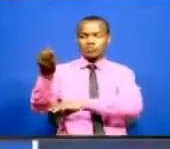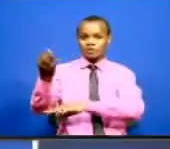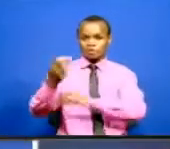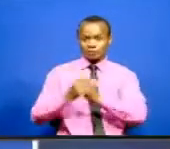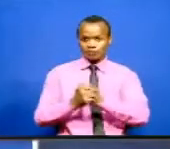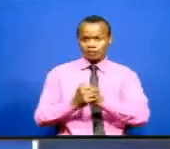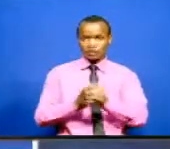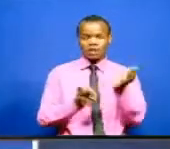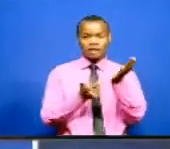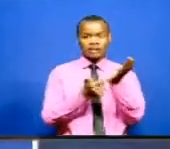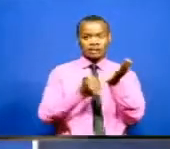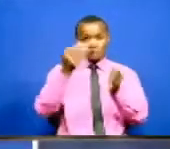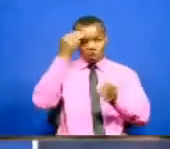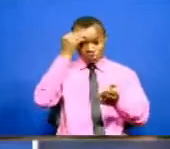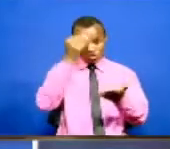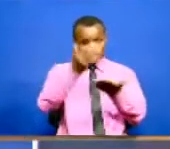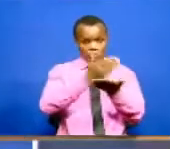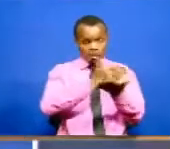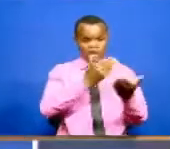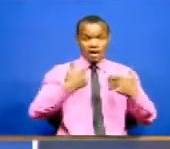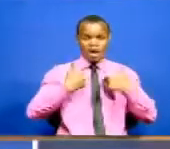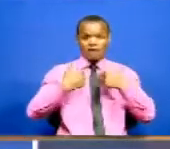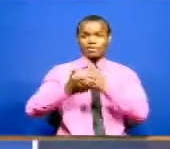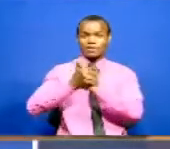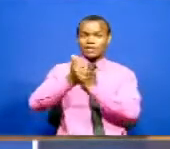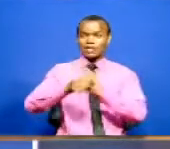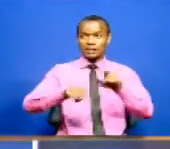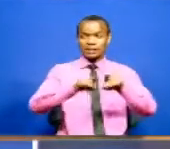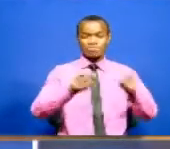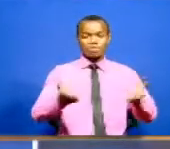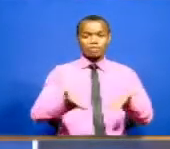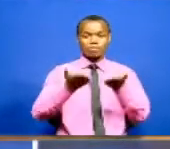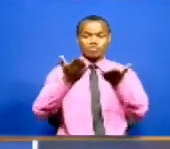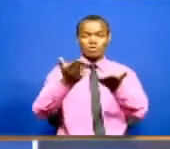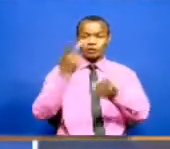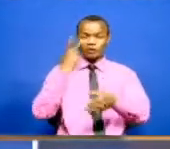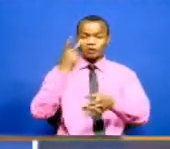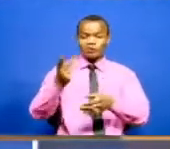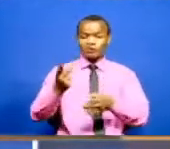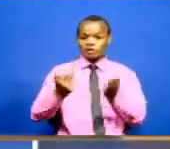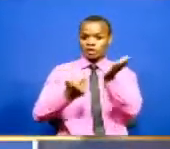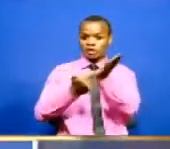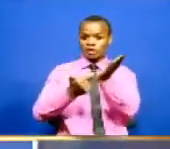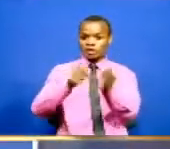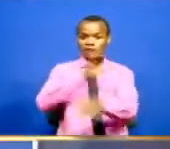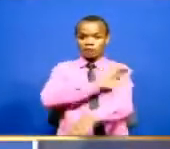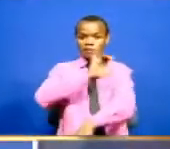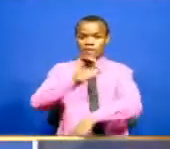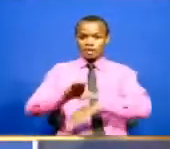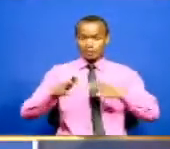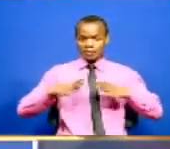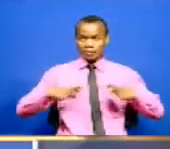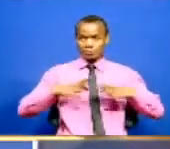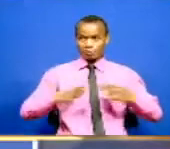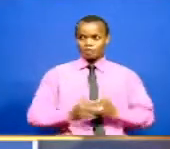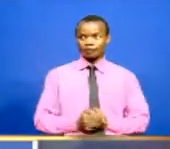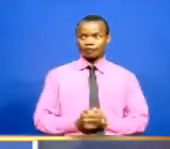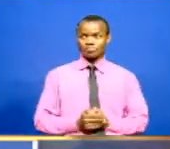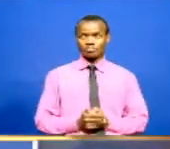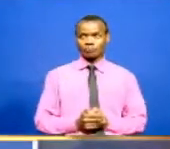literacy program emphasizes on digital skills and promotes the vision of a digitally empowered citizenry.